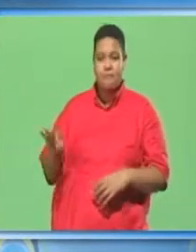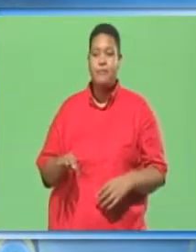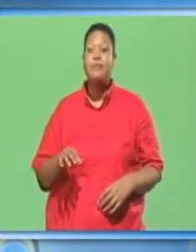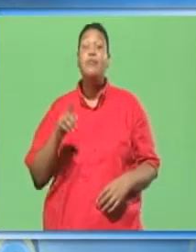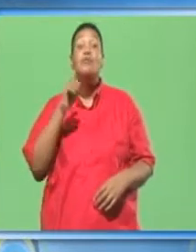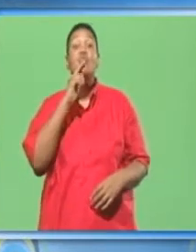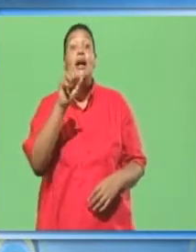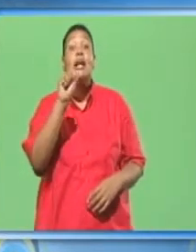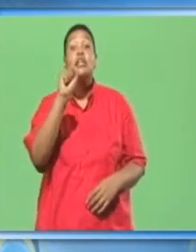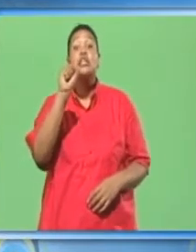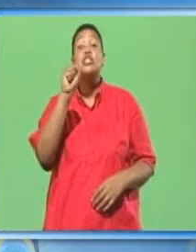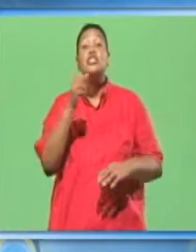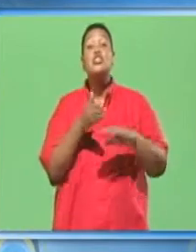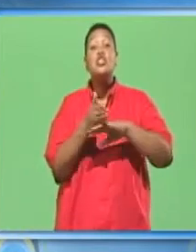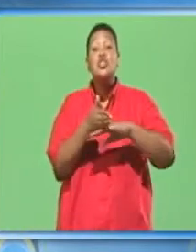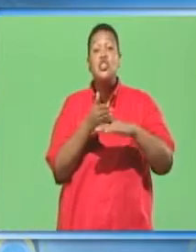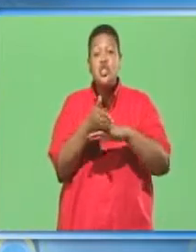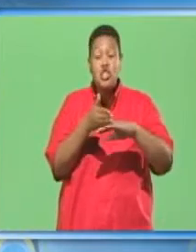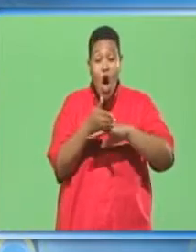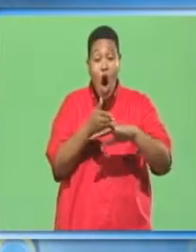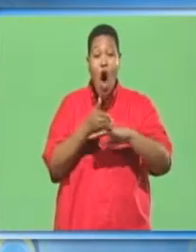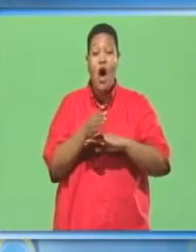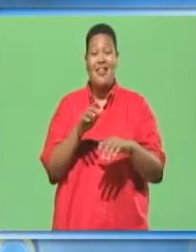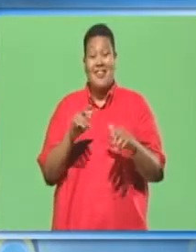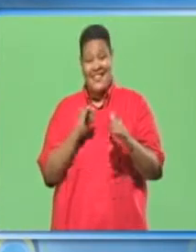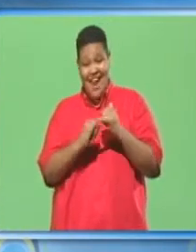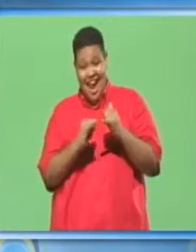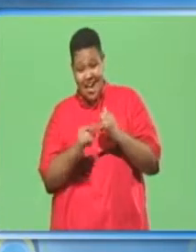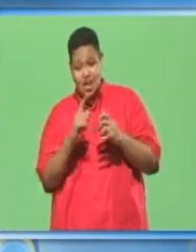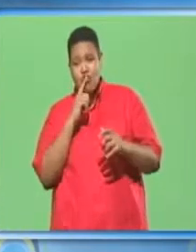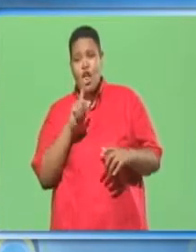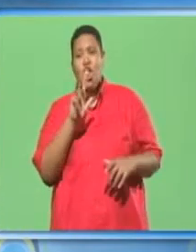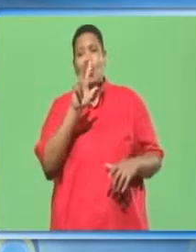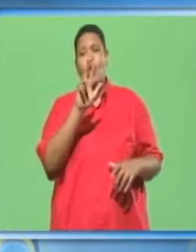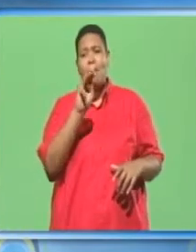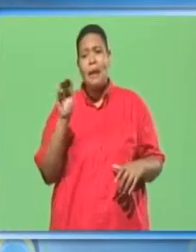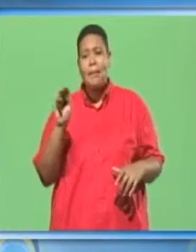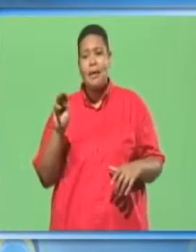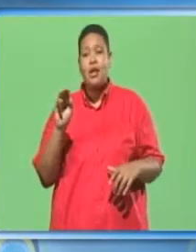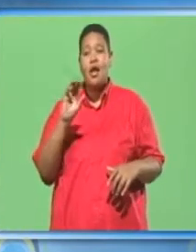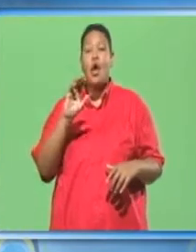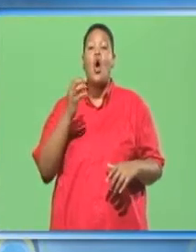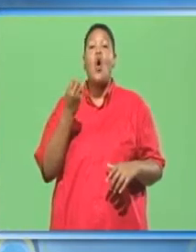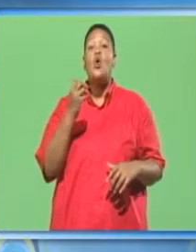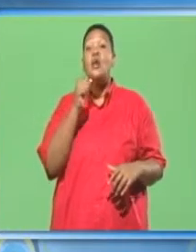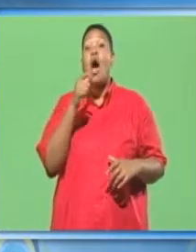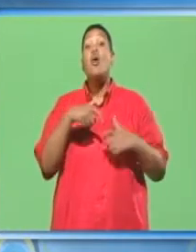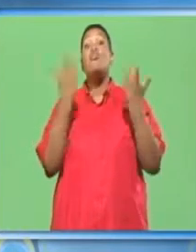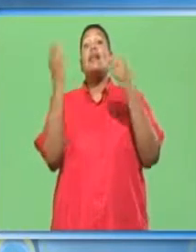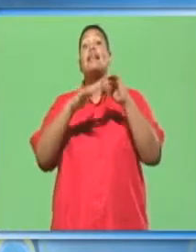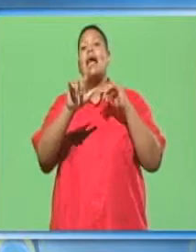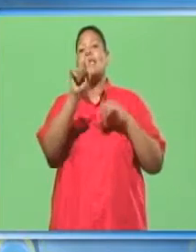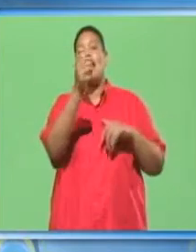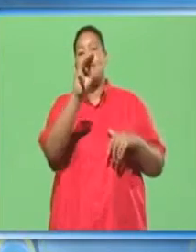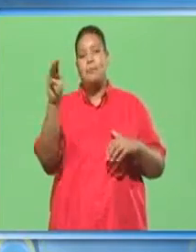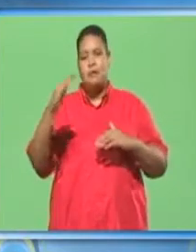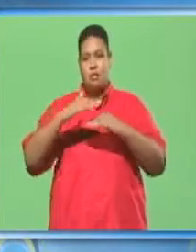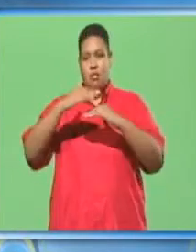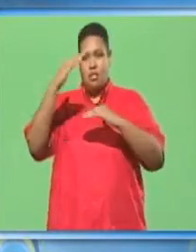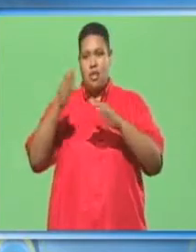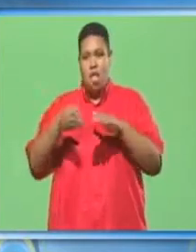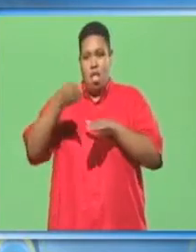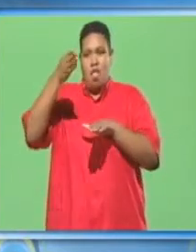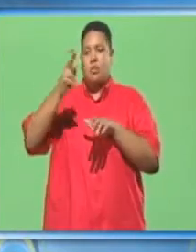3 mm, but usually not greater than 10 mm above the workpiece. Lock the fence for